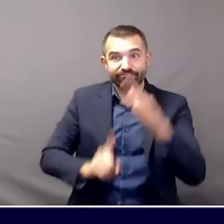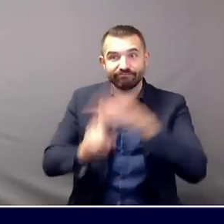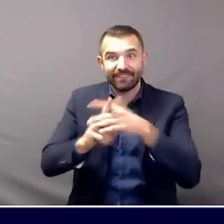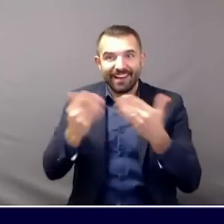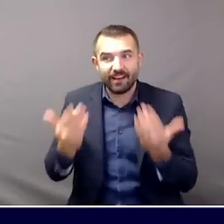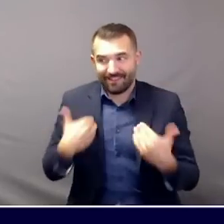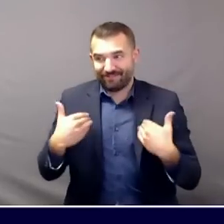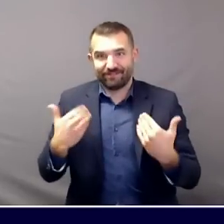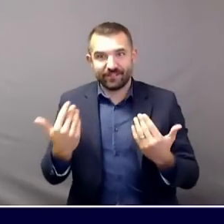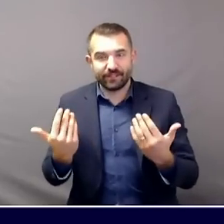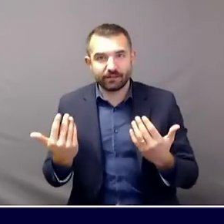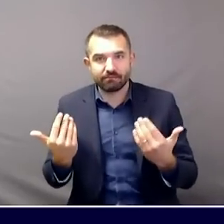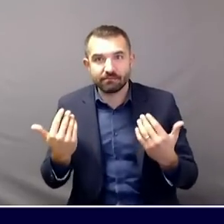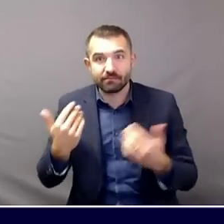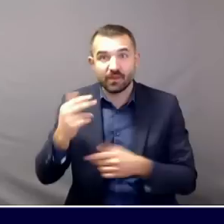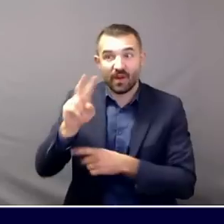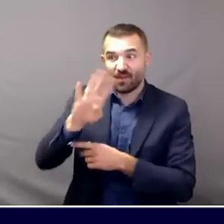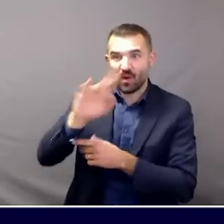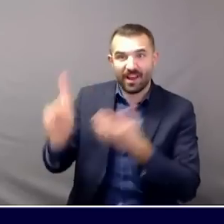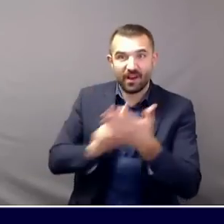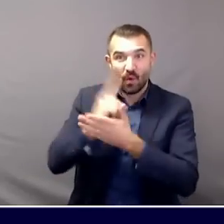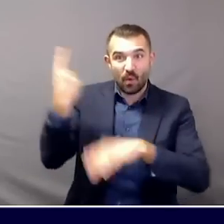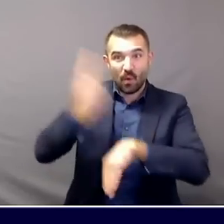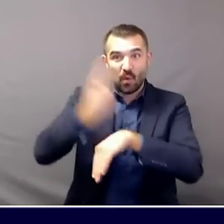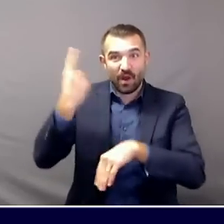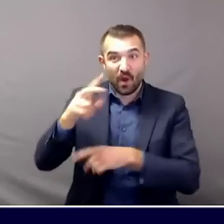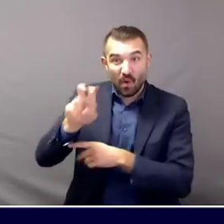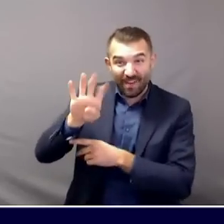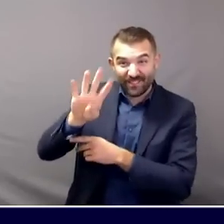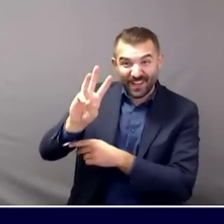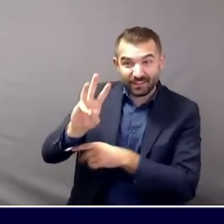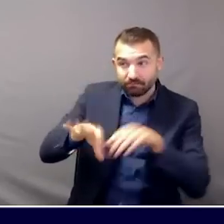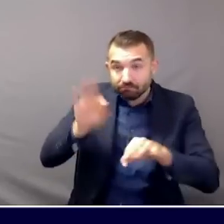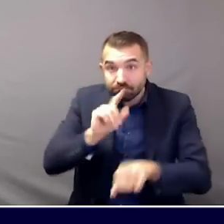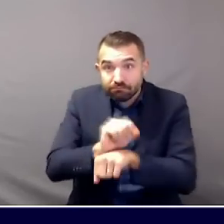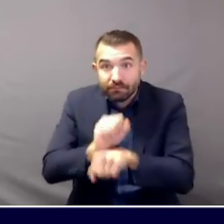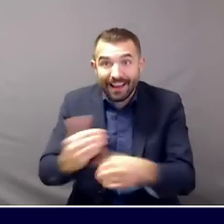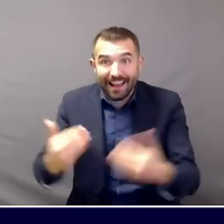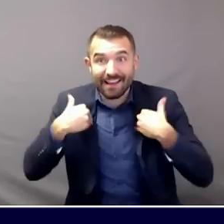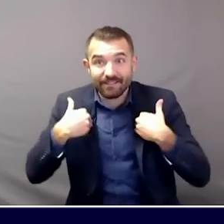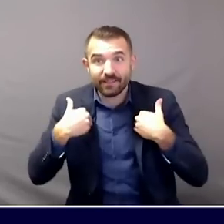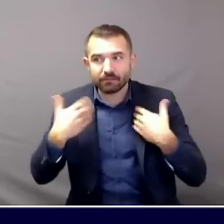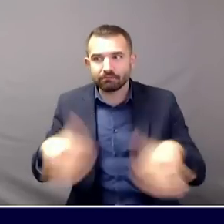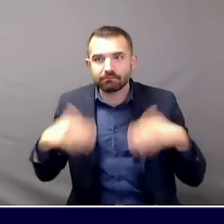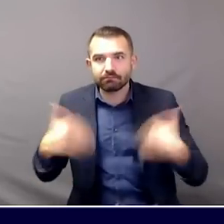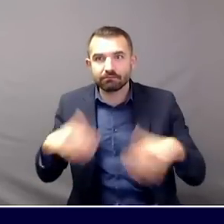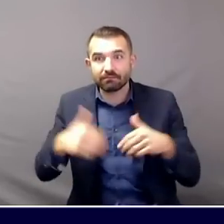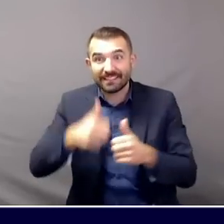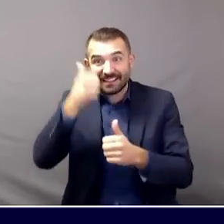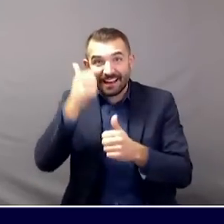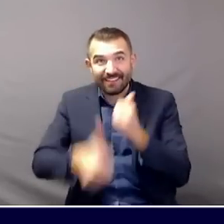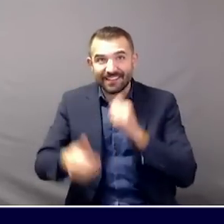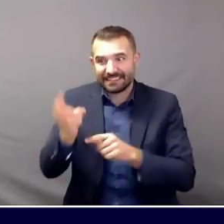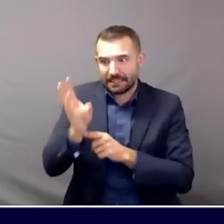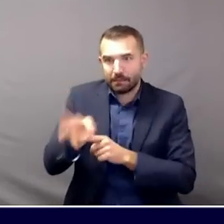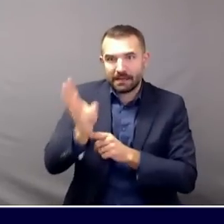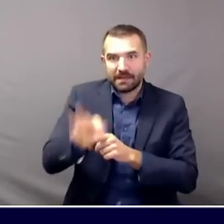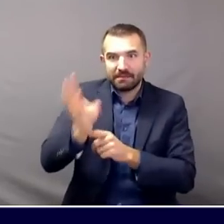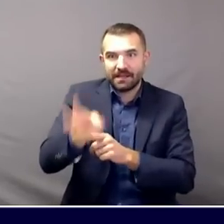hours. That is to say, every 6 minutes, another person was